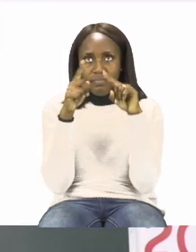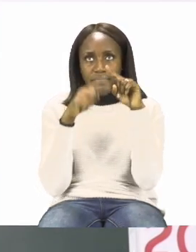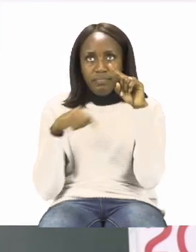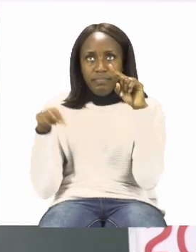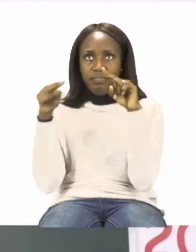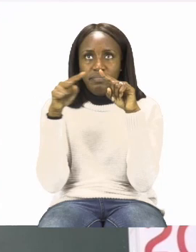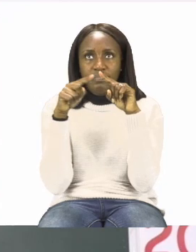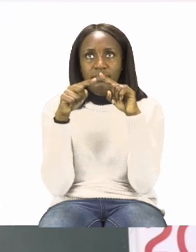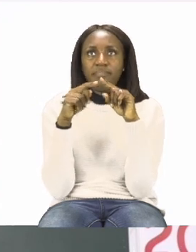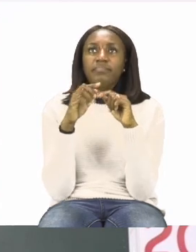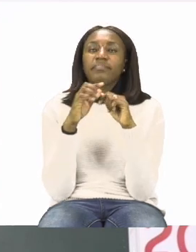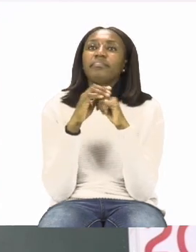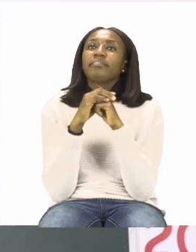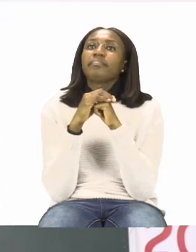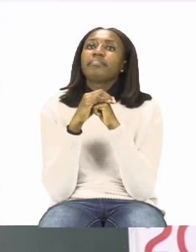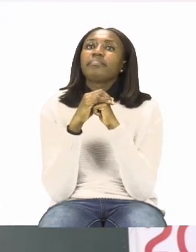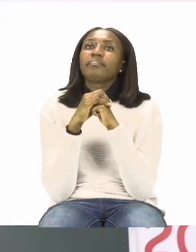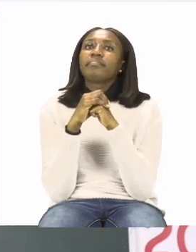Triangle,